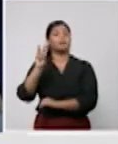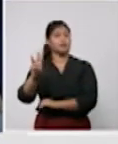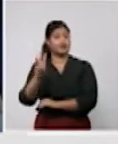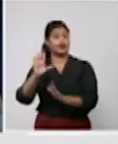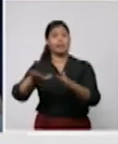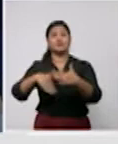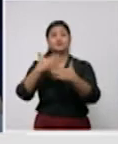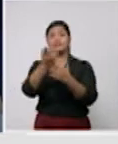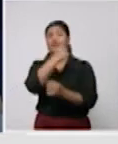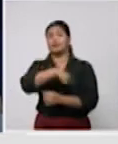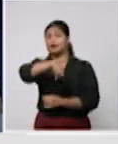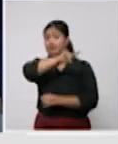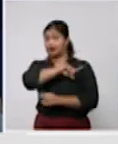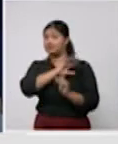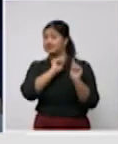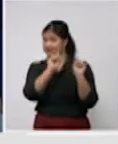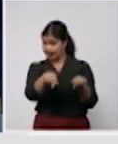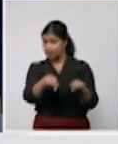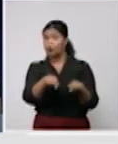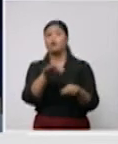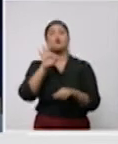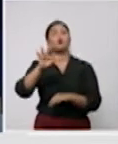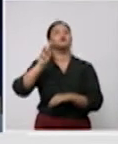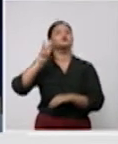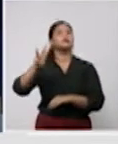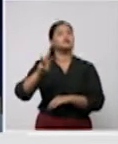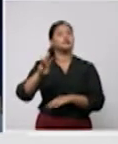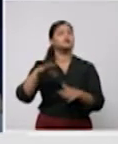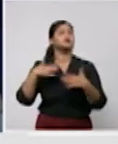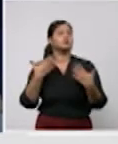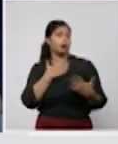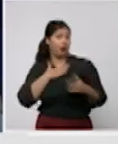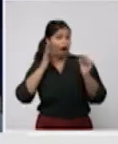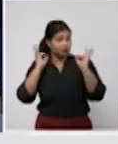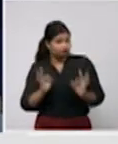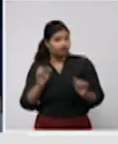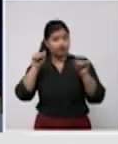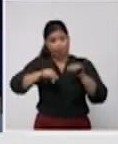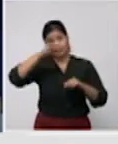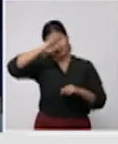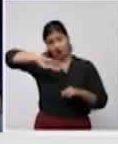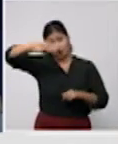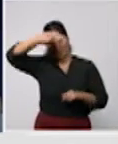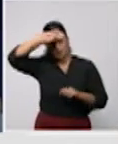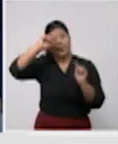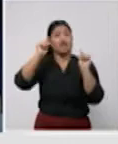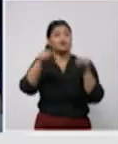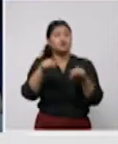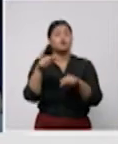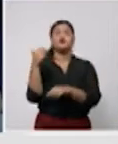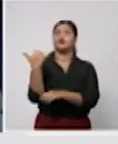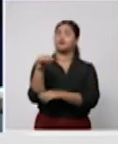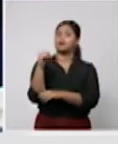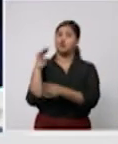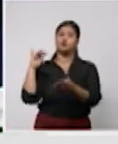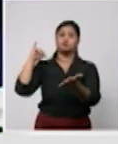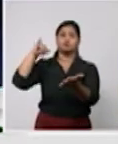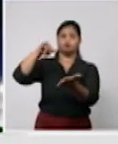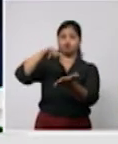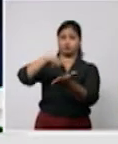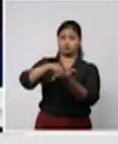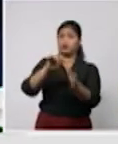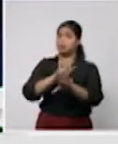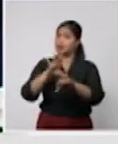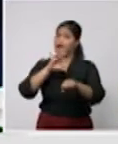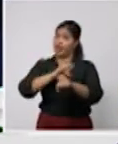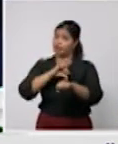imported. 4 from Havana, 2 from Ciego de Ávila, and 2 from Holguín. 1 is